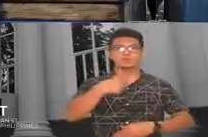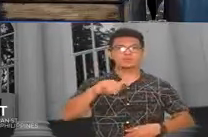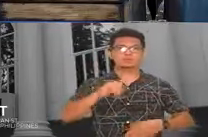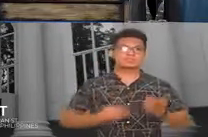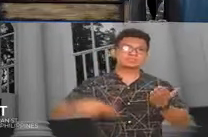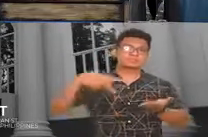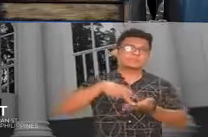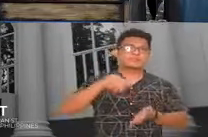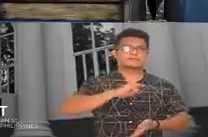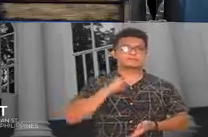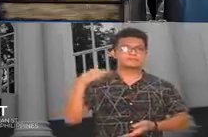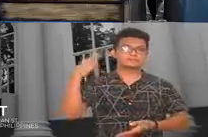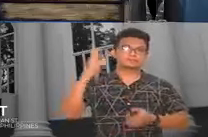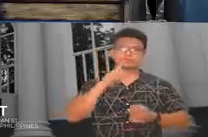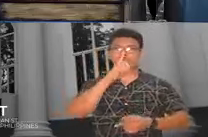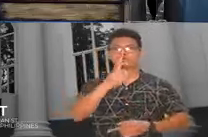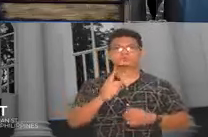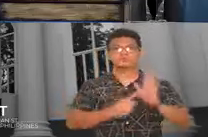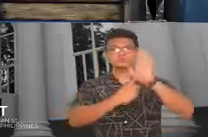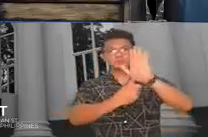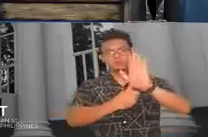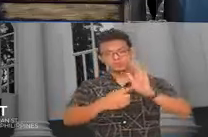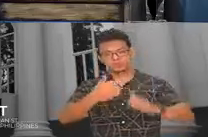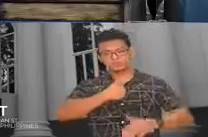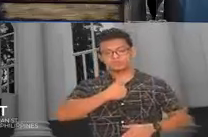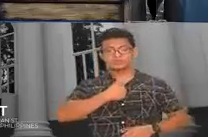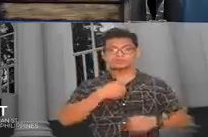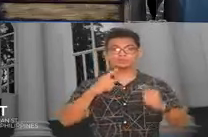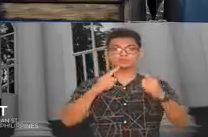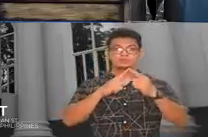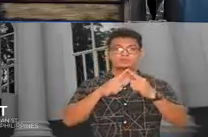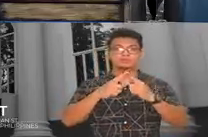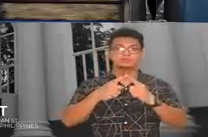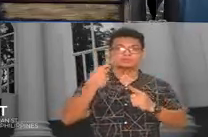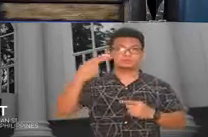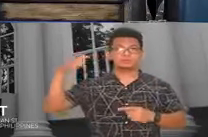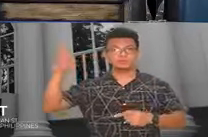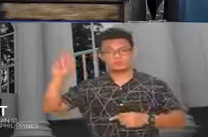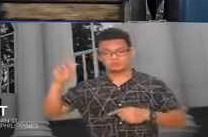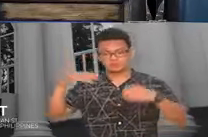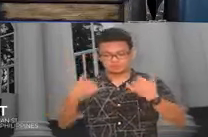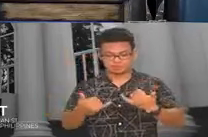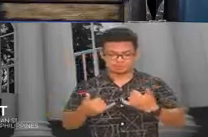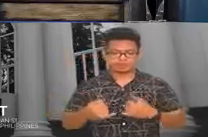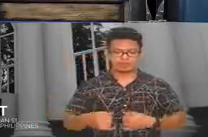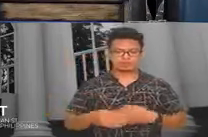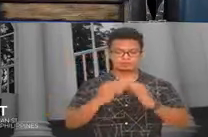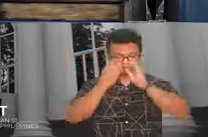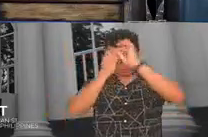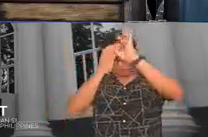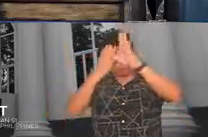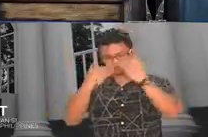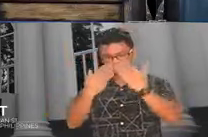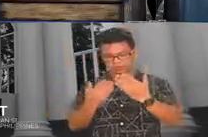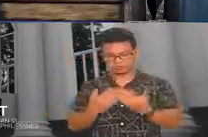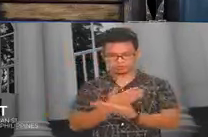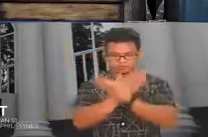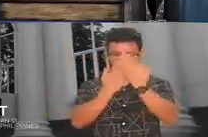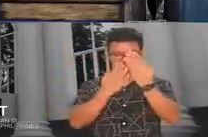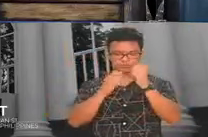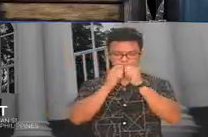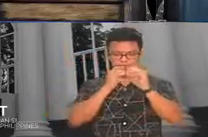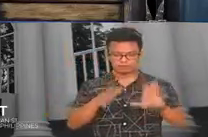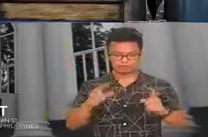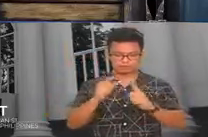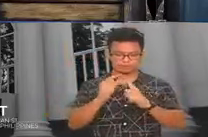with whom I stand, I will surely show myself unto him today. Father, we thank you for this blessed